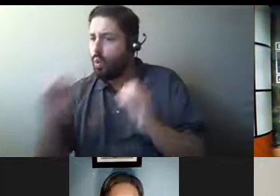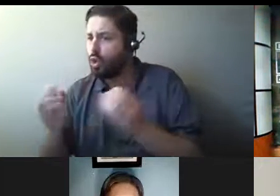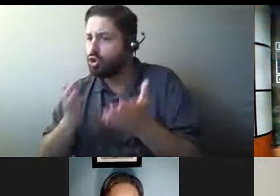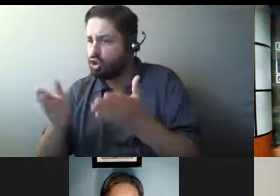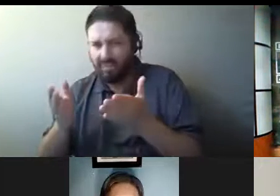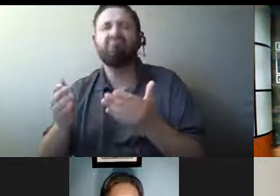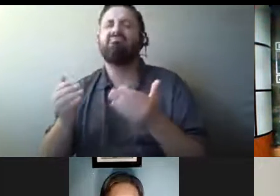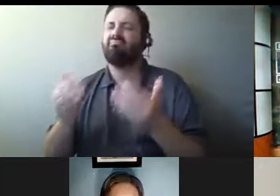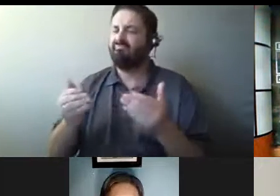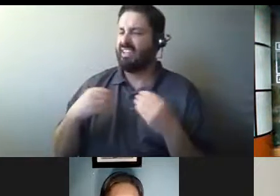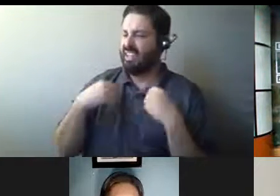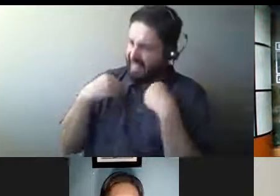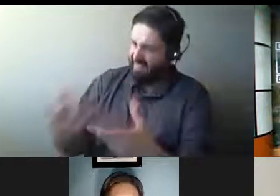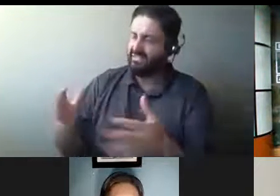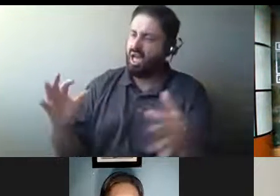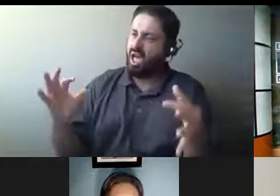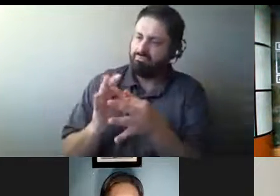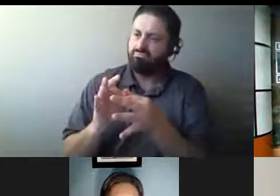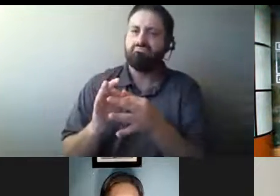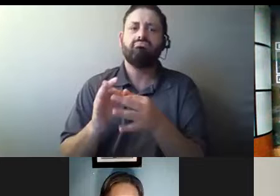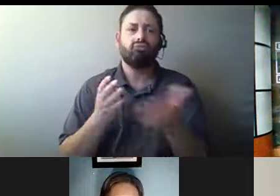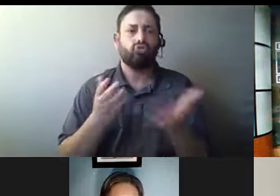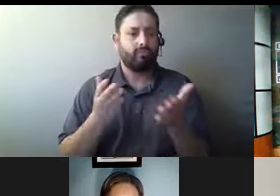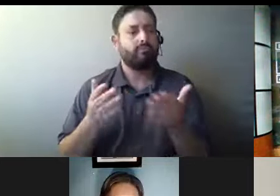services. Thank you.